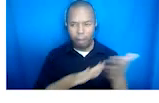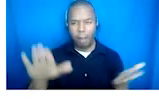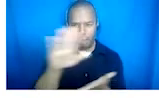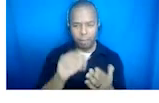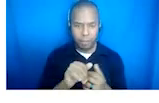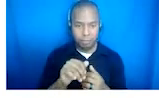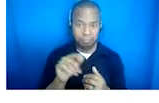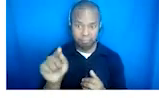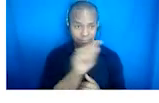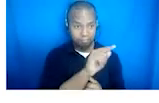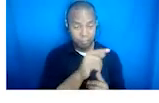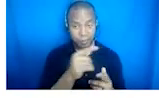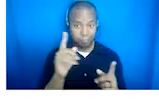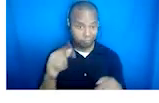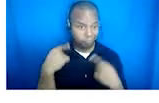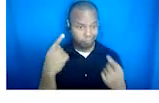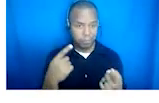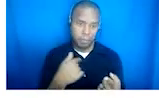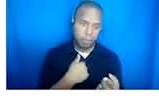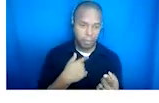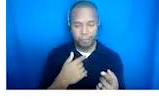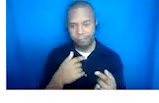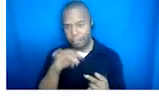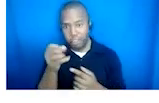then, including John and I,